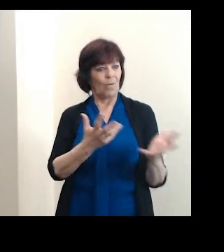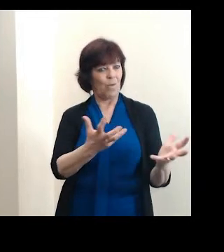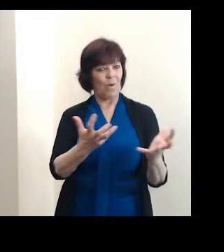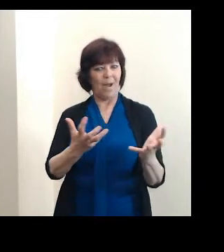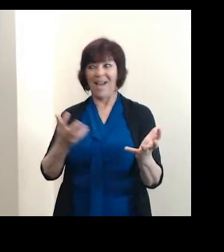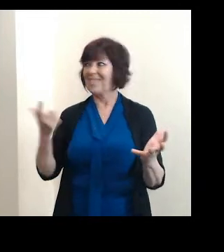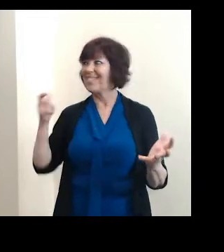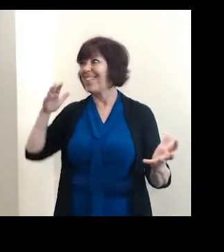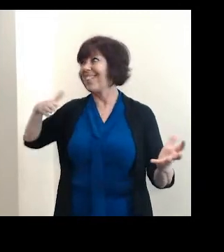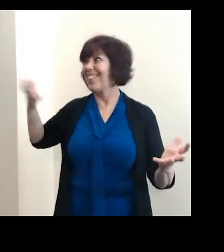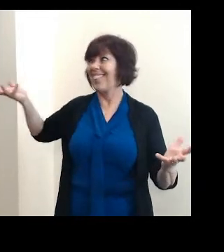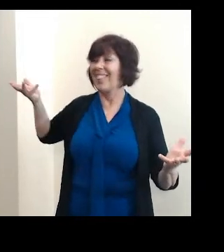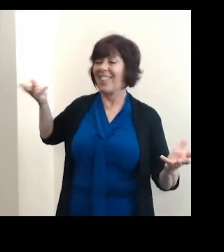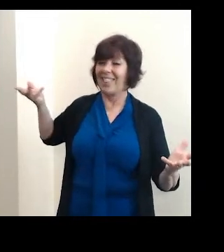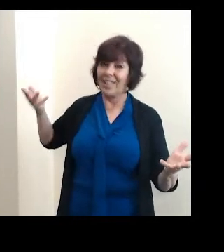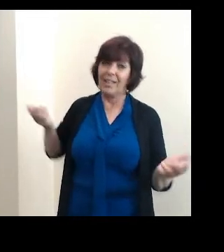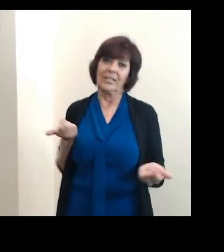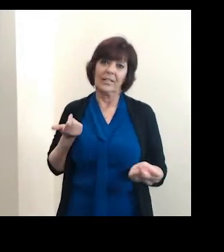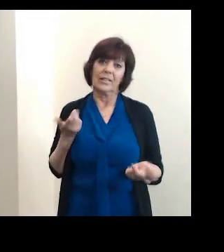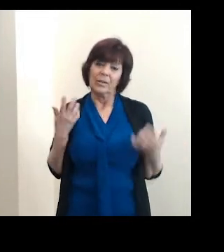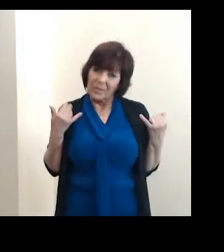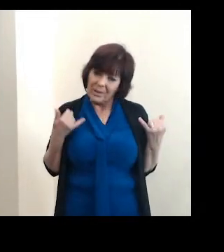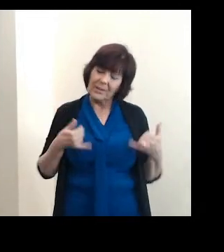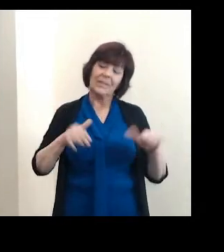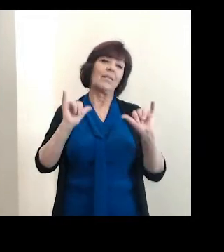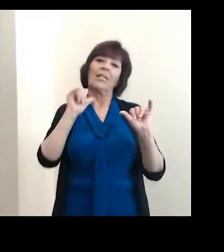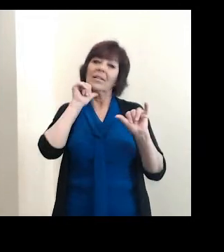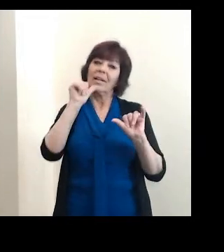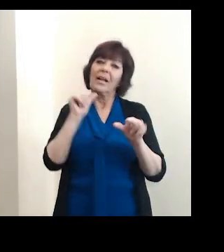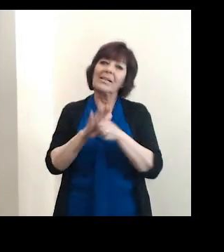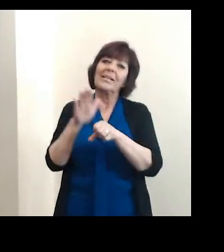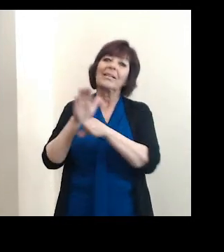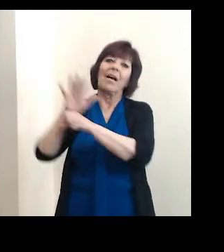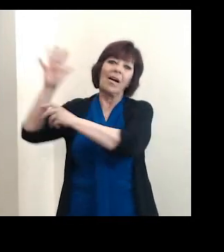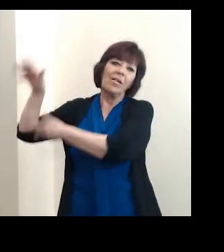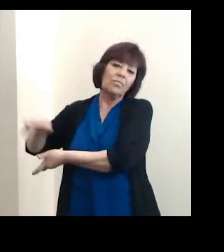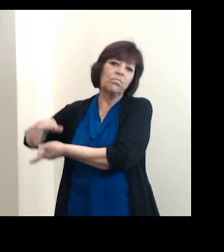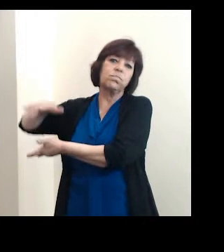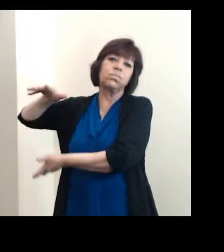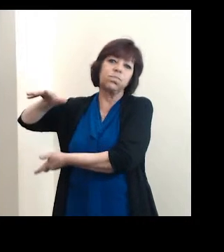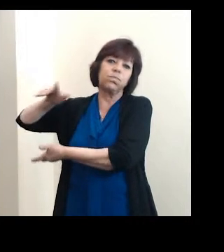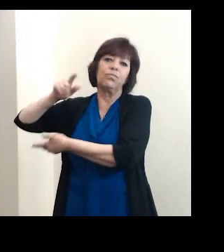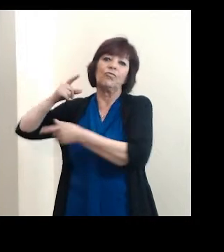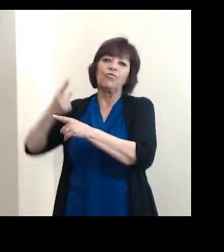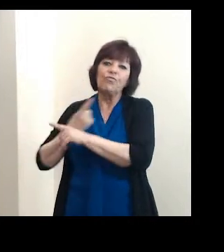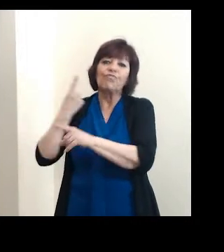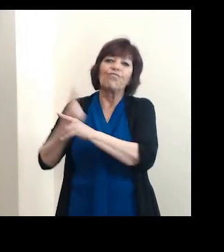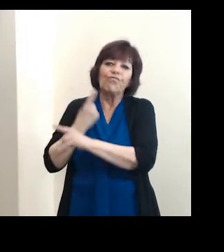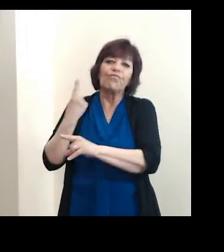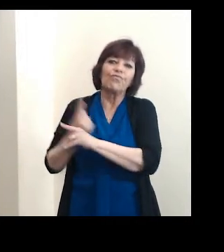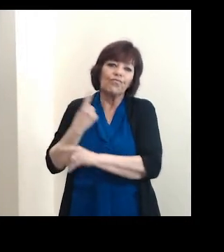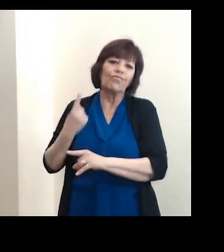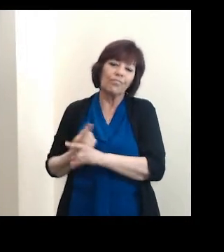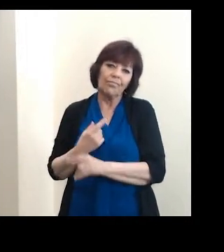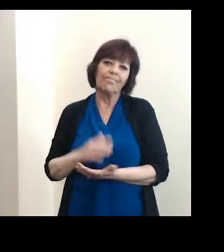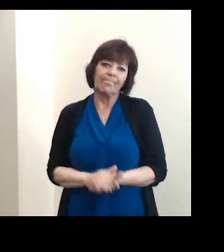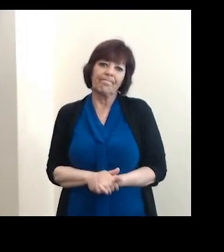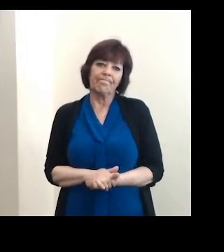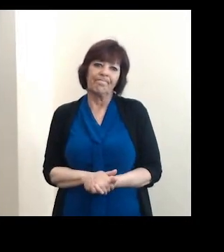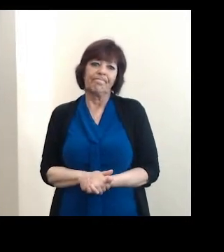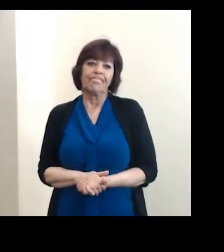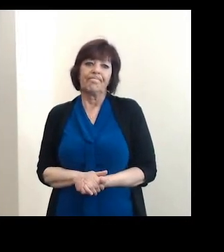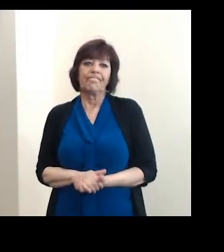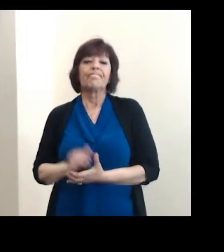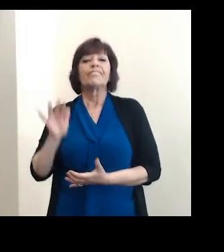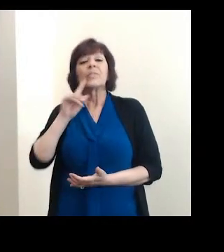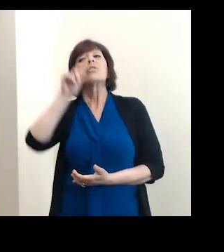haven't gotten there yet because we are still not receiving the total amount of doses on a weekly basis as we would like.